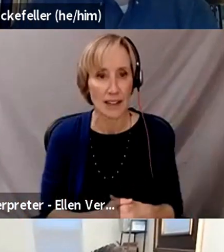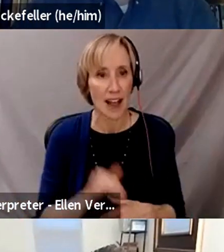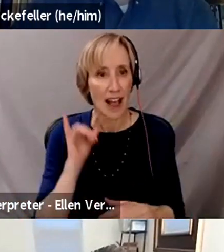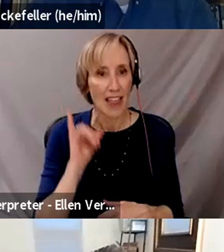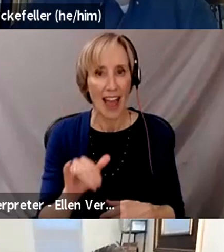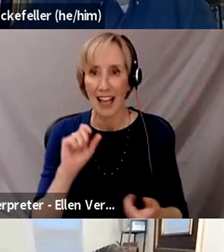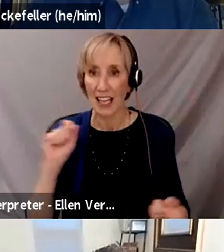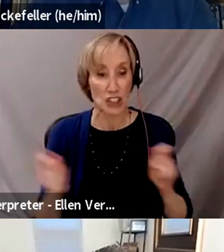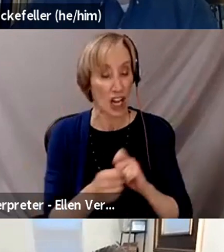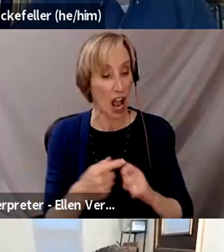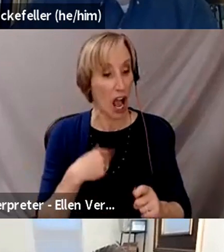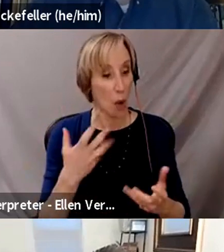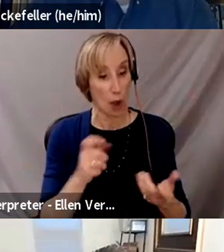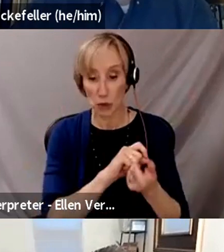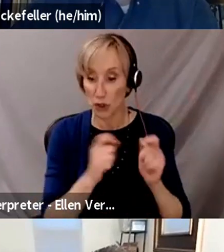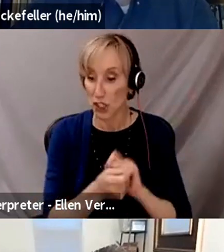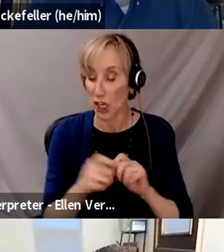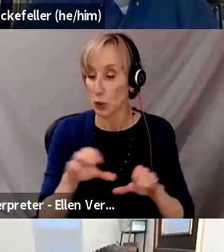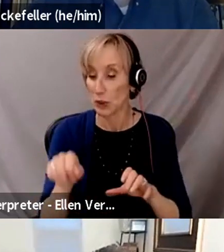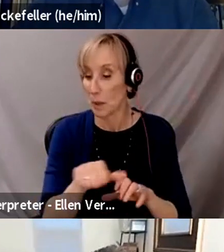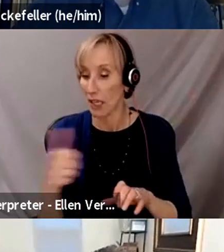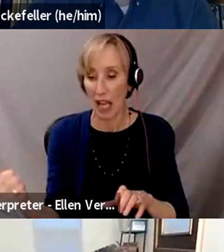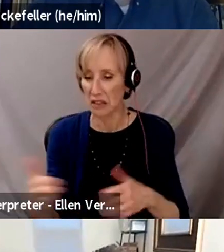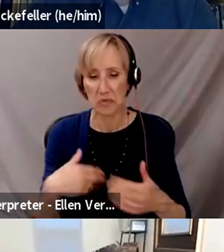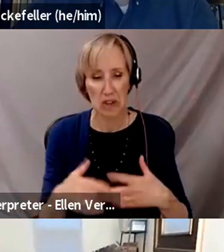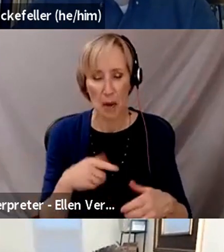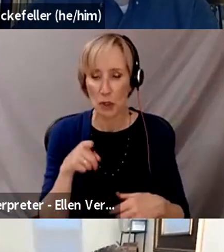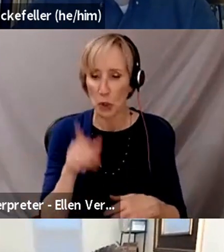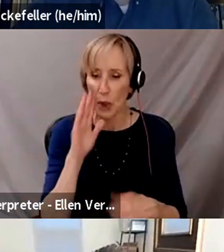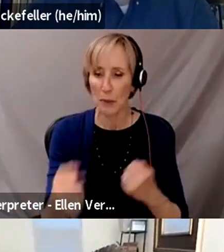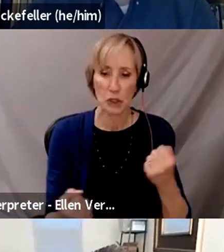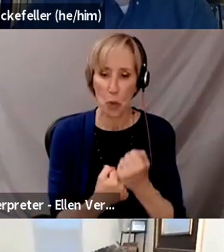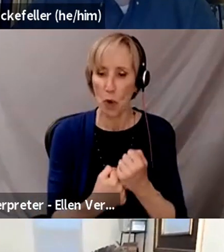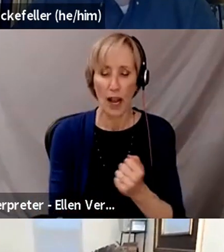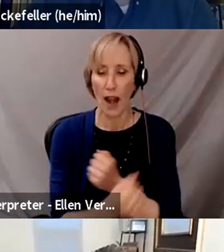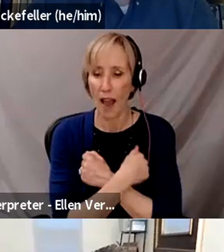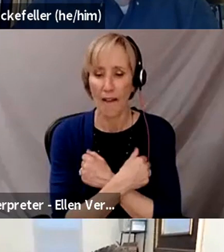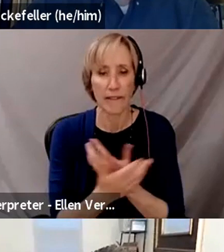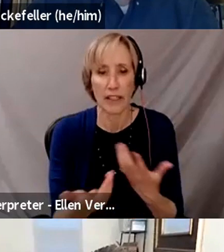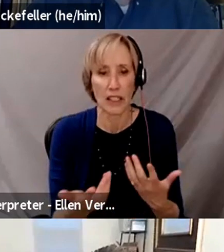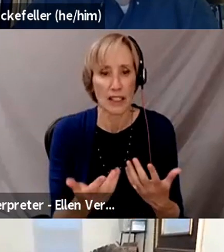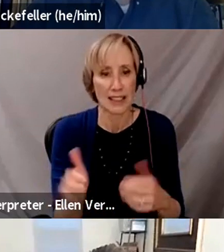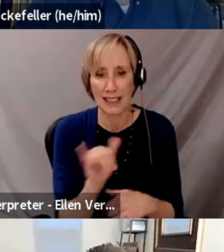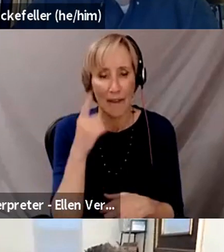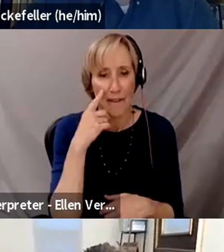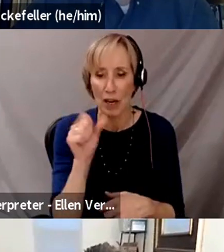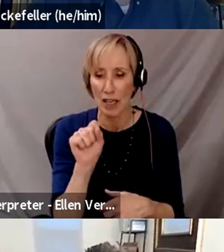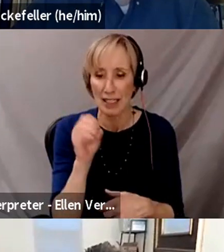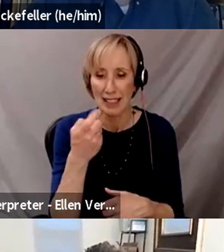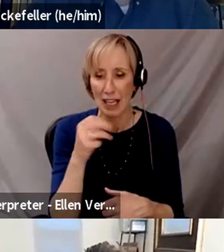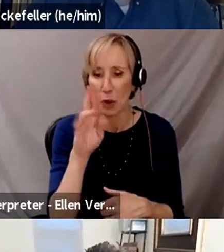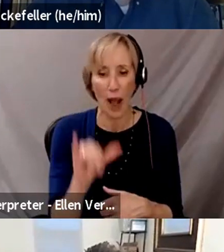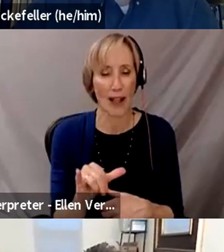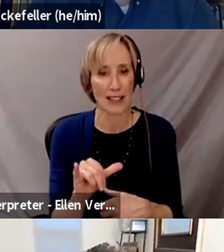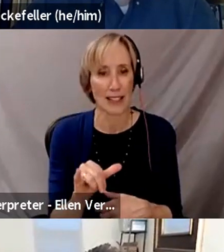on a whim, and you'll be supported and loved and embraced. And that's the case for sexuality as well. I feel like through this whole time I've been talking